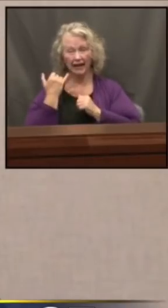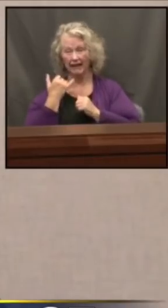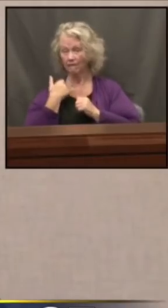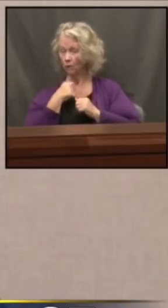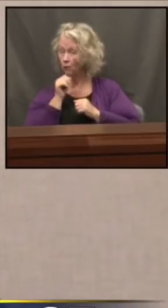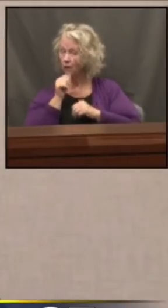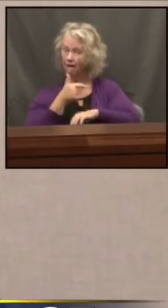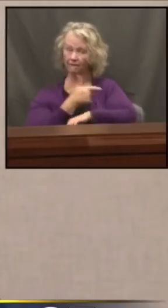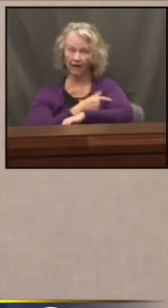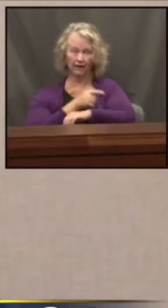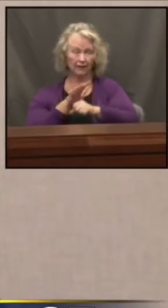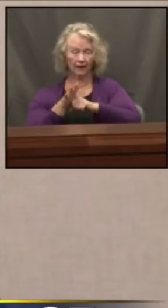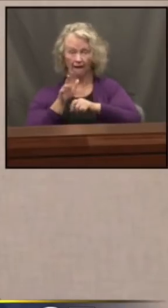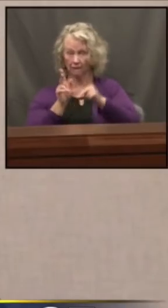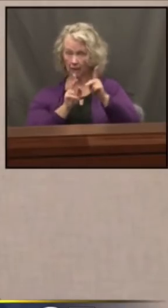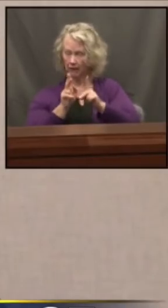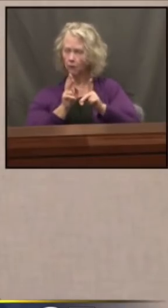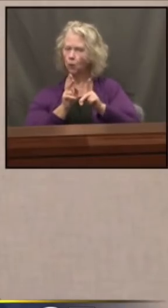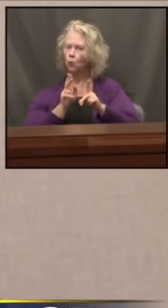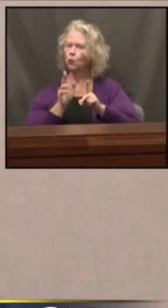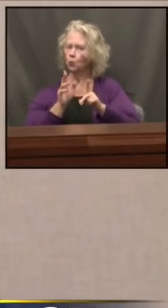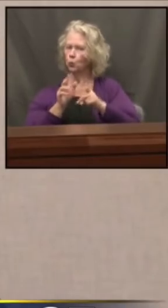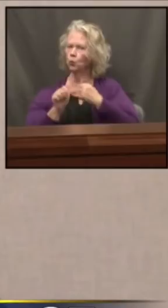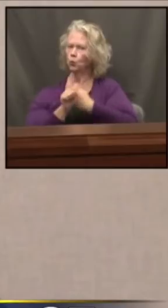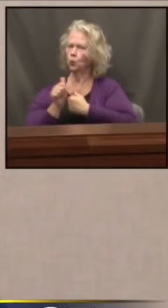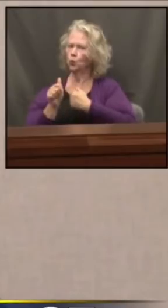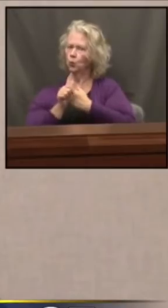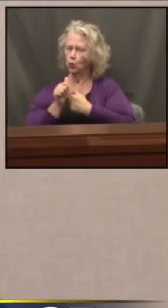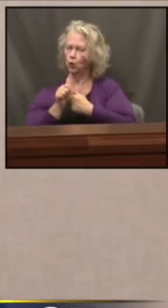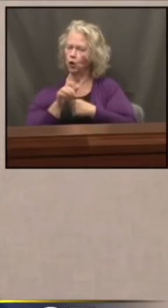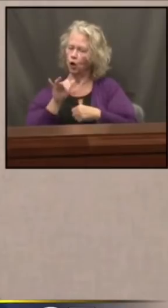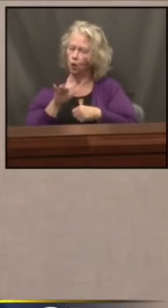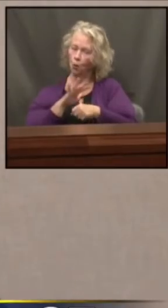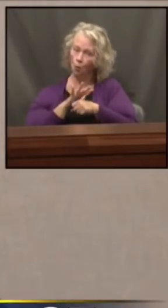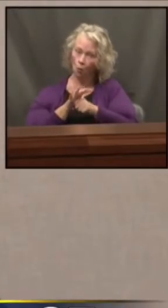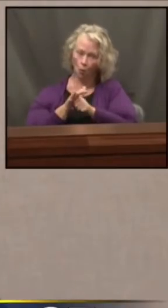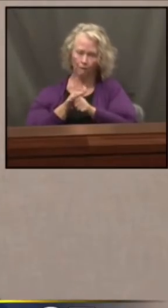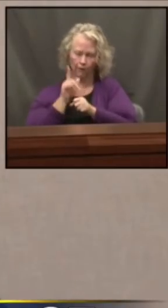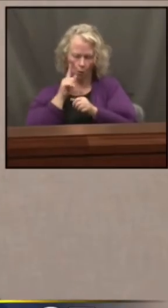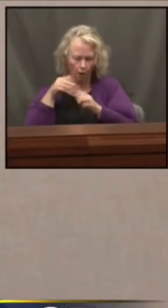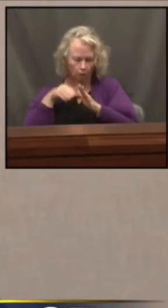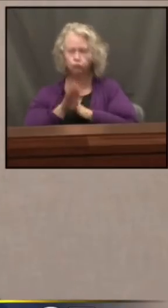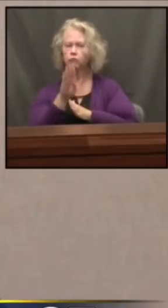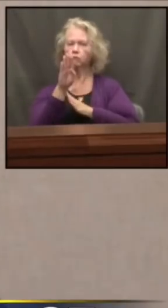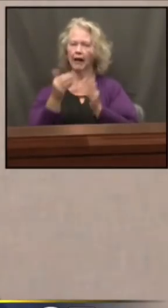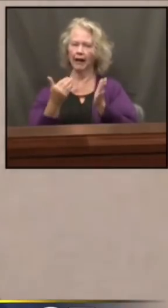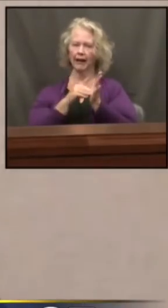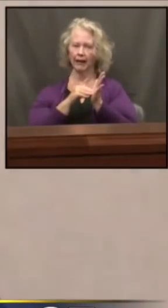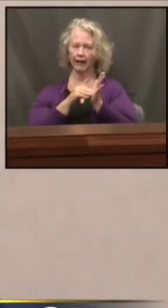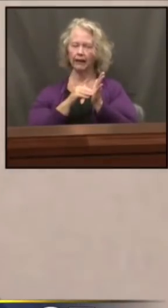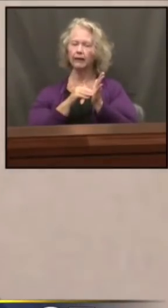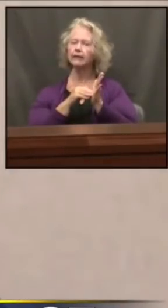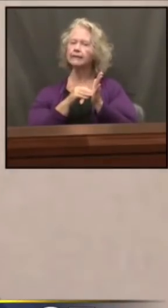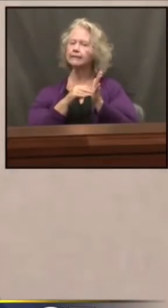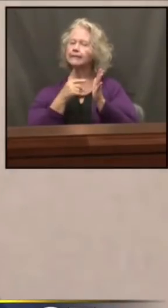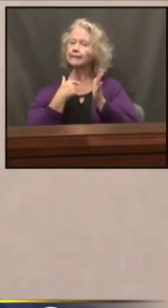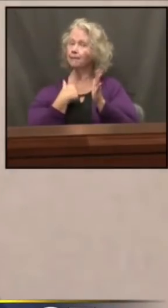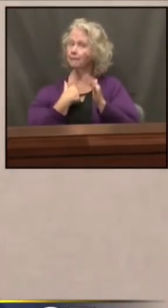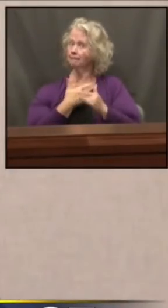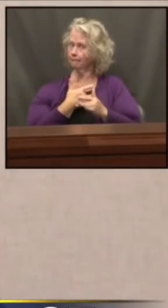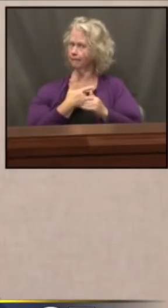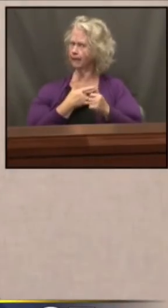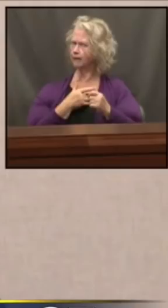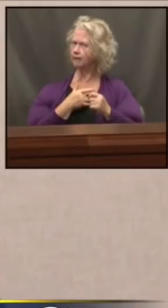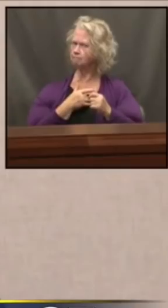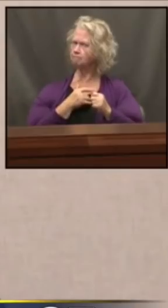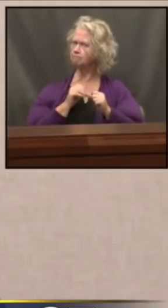we can, we run the risk of COVID-19 surging its ugly head again. So I am cautiously optimistic.